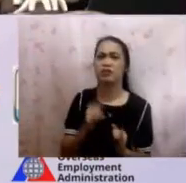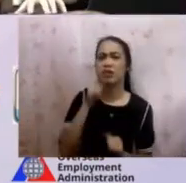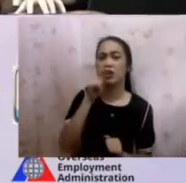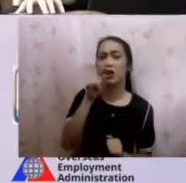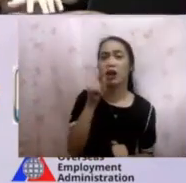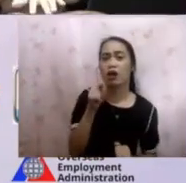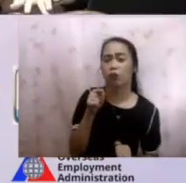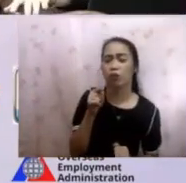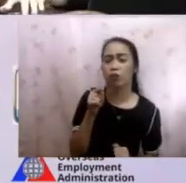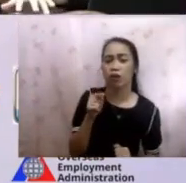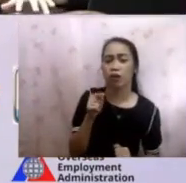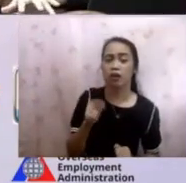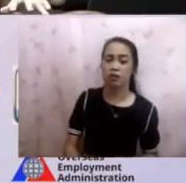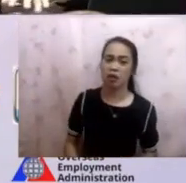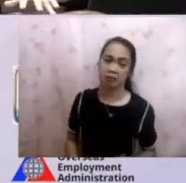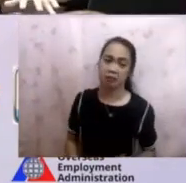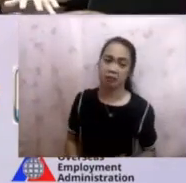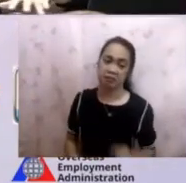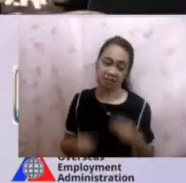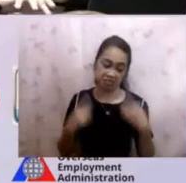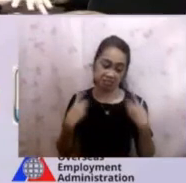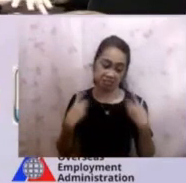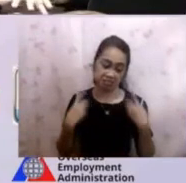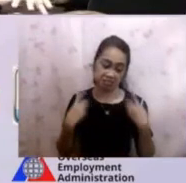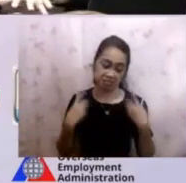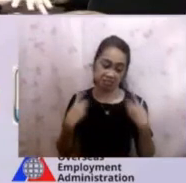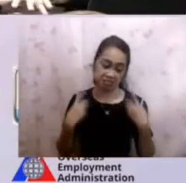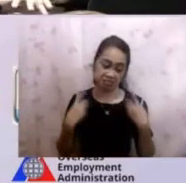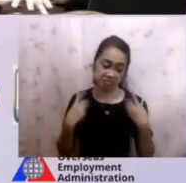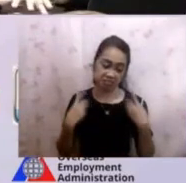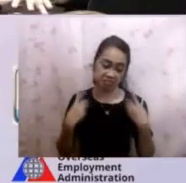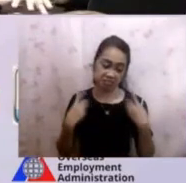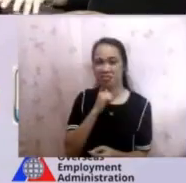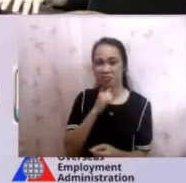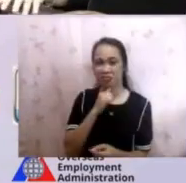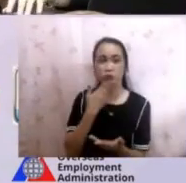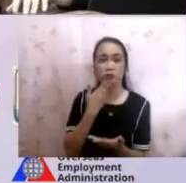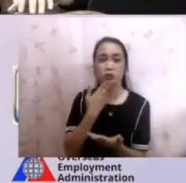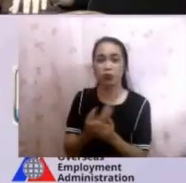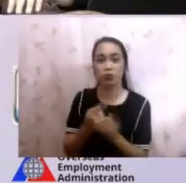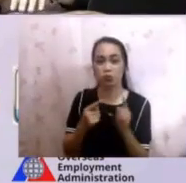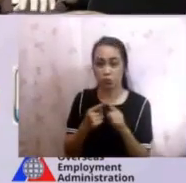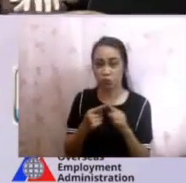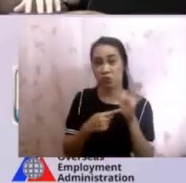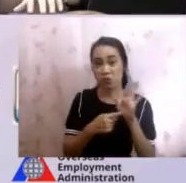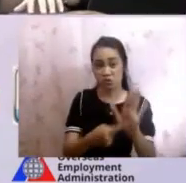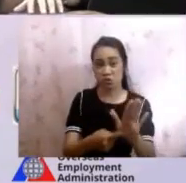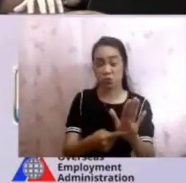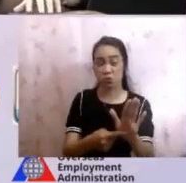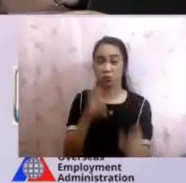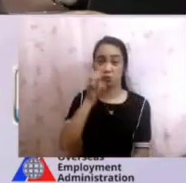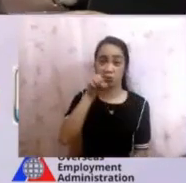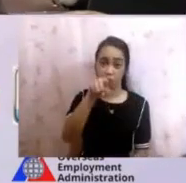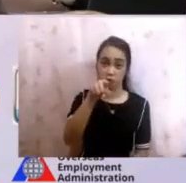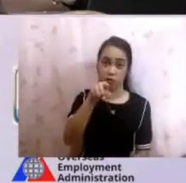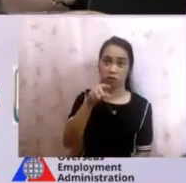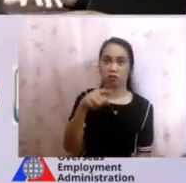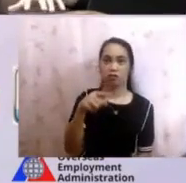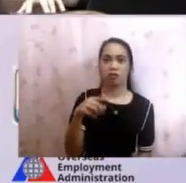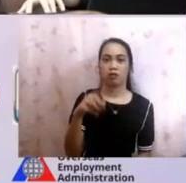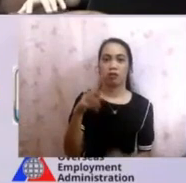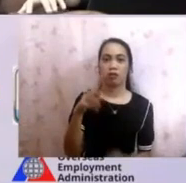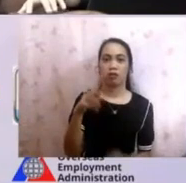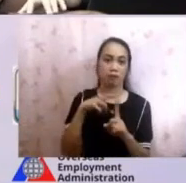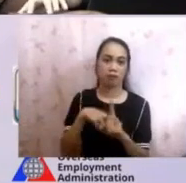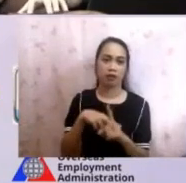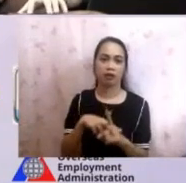mahuna-hunaan nga isuot kung mangitag trabaho. But really guys, nagin siya professional way of showing yourself or impressing